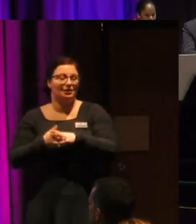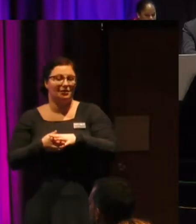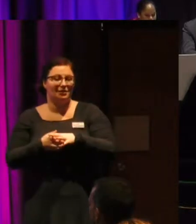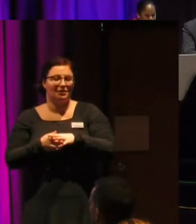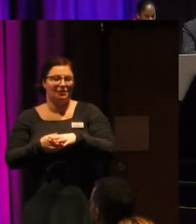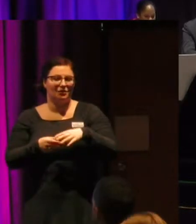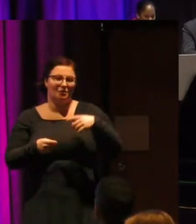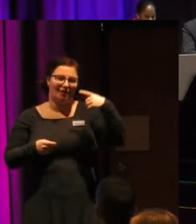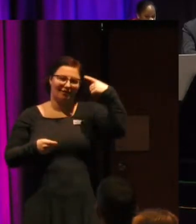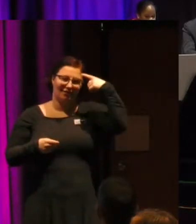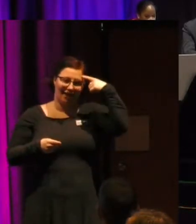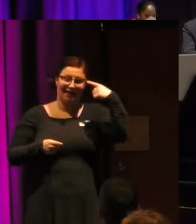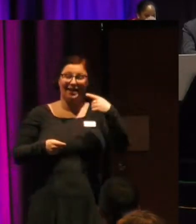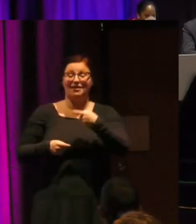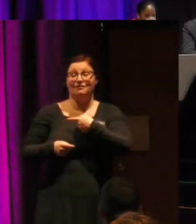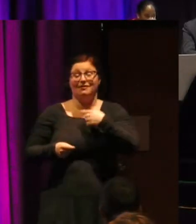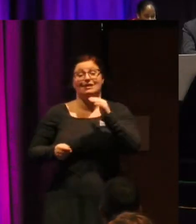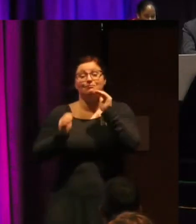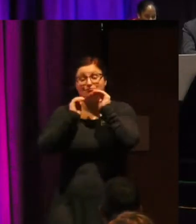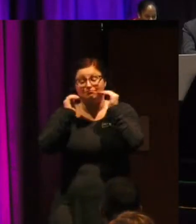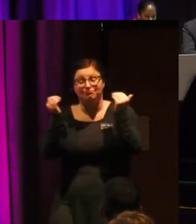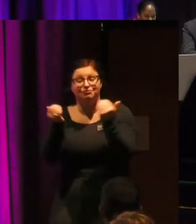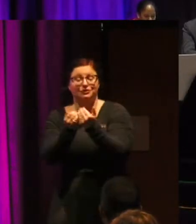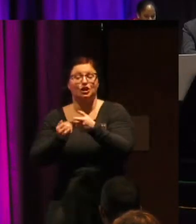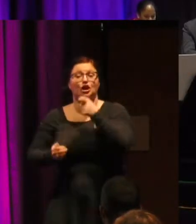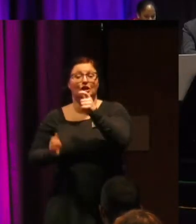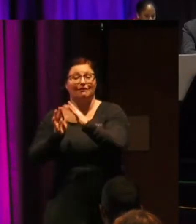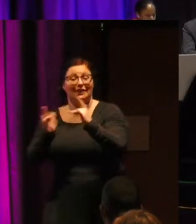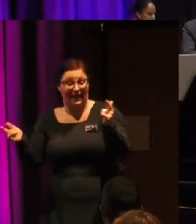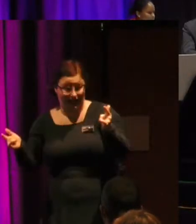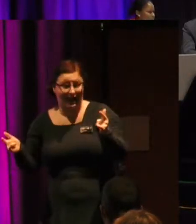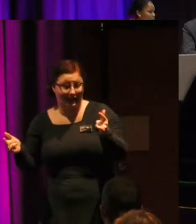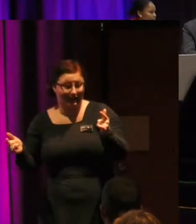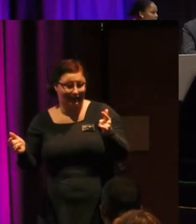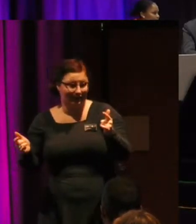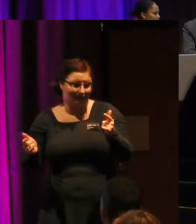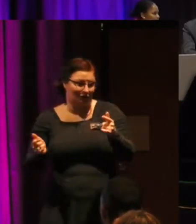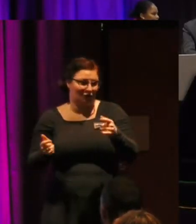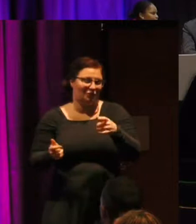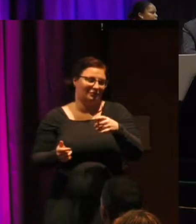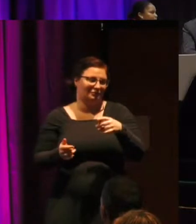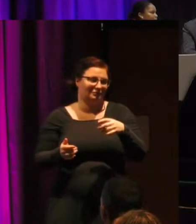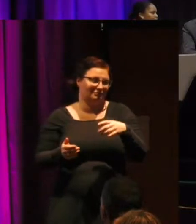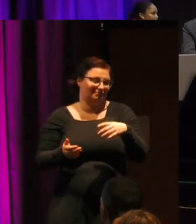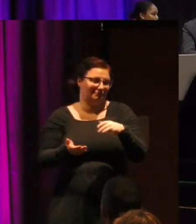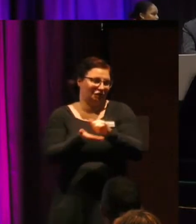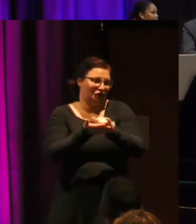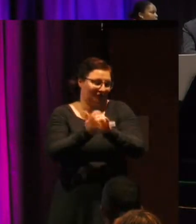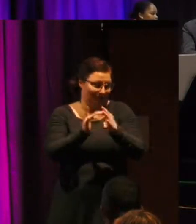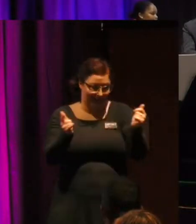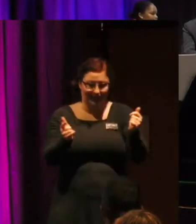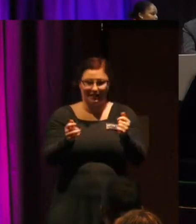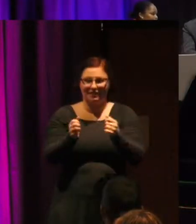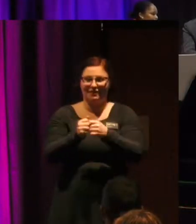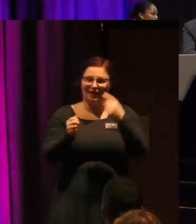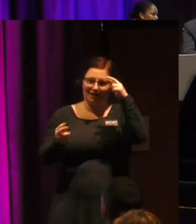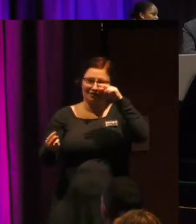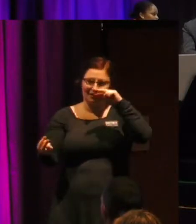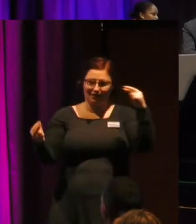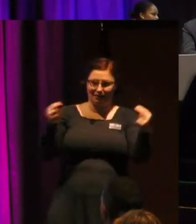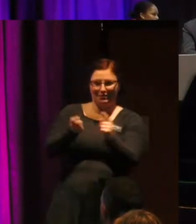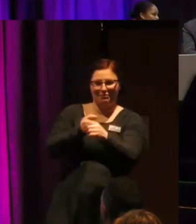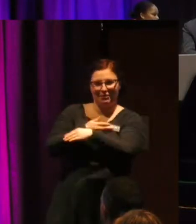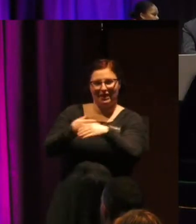spirit of keeping freedom of expression and freedom of speech, at the same time, in some cases, we see that actually it limits it the other way around,